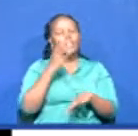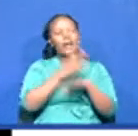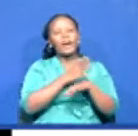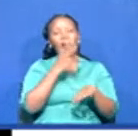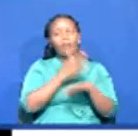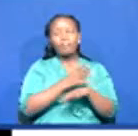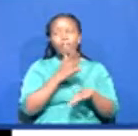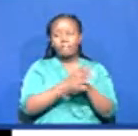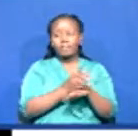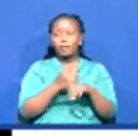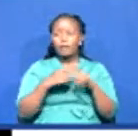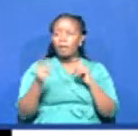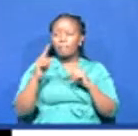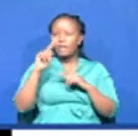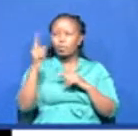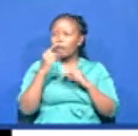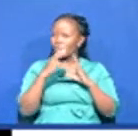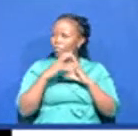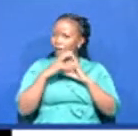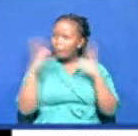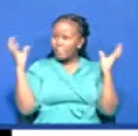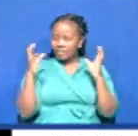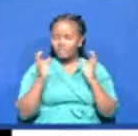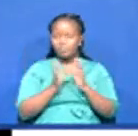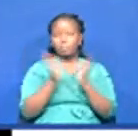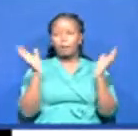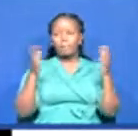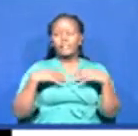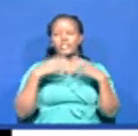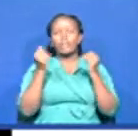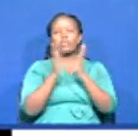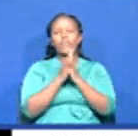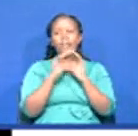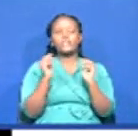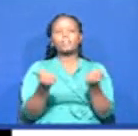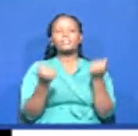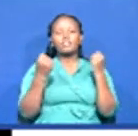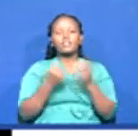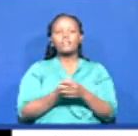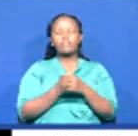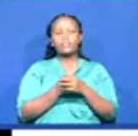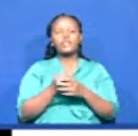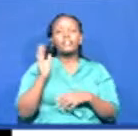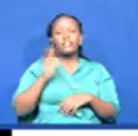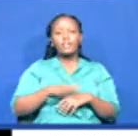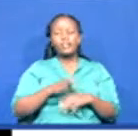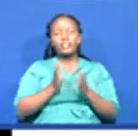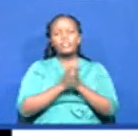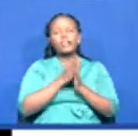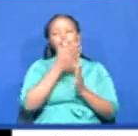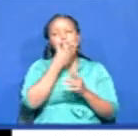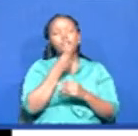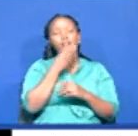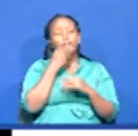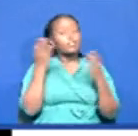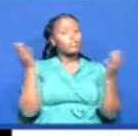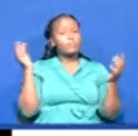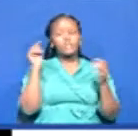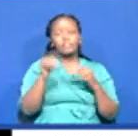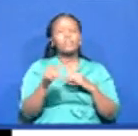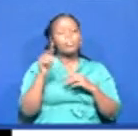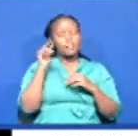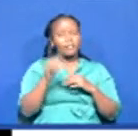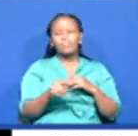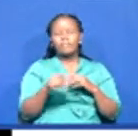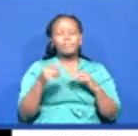one of the biggest is just the public health and safety. So ladies and gentlemen, like I mentioned, this is a menace that we must